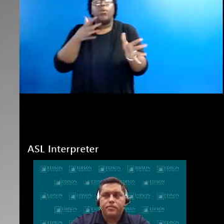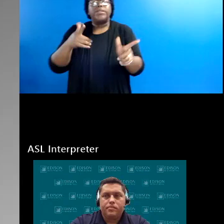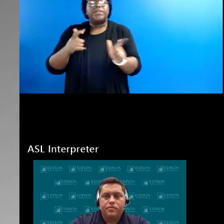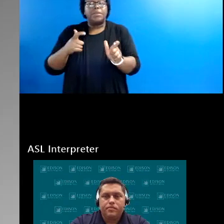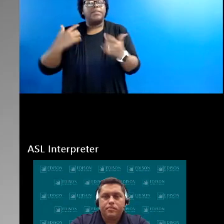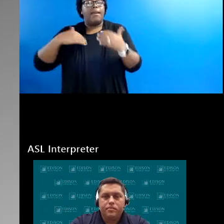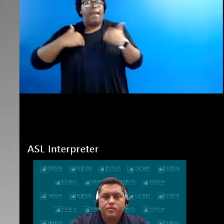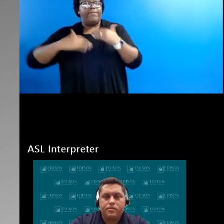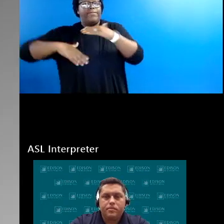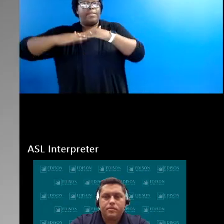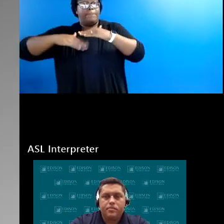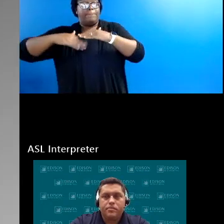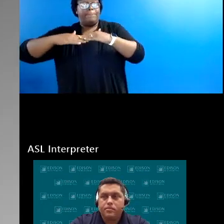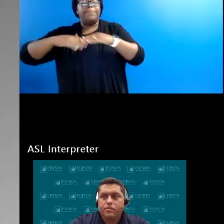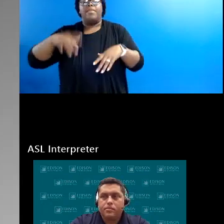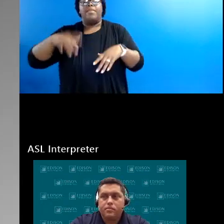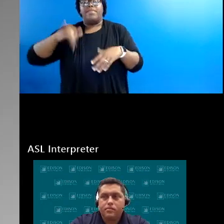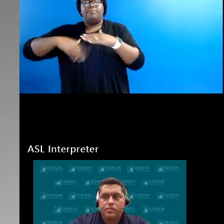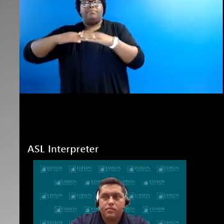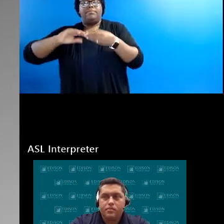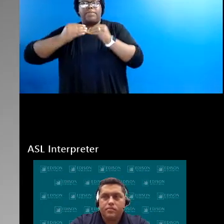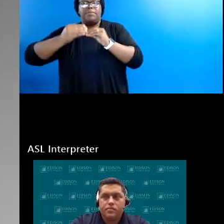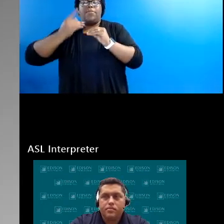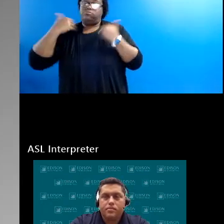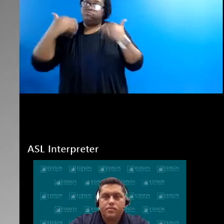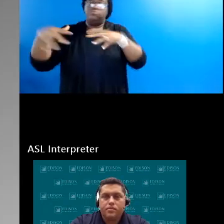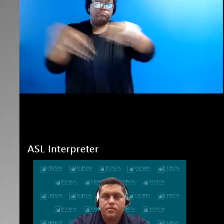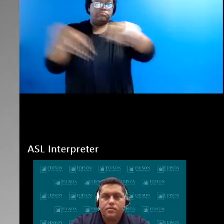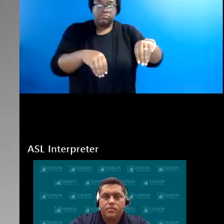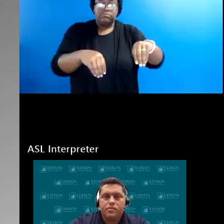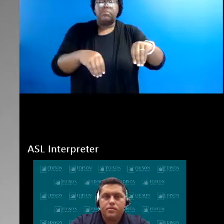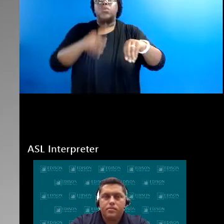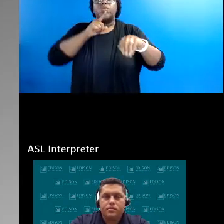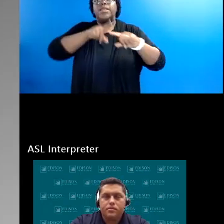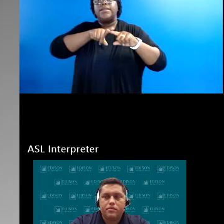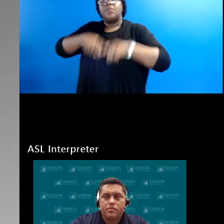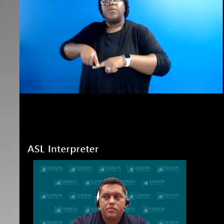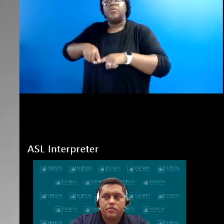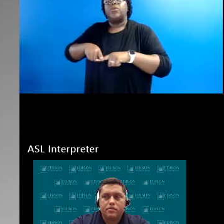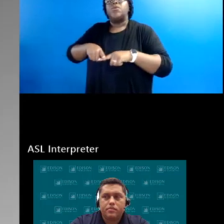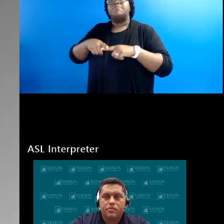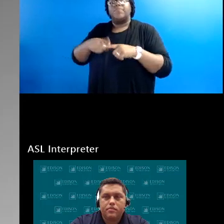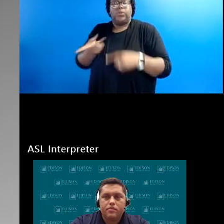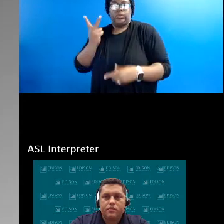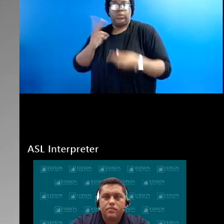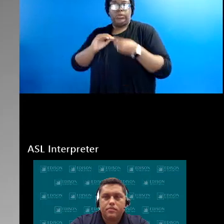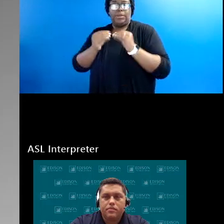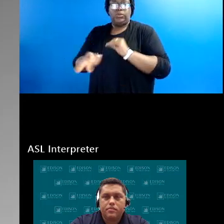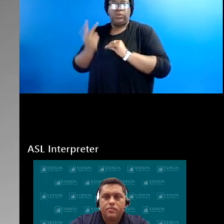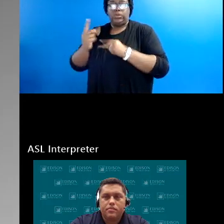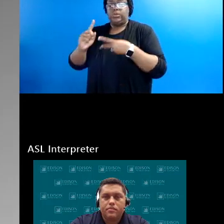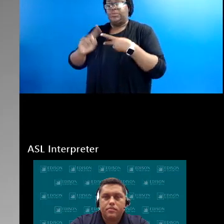wind speed threshold for activation is based on 2 numbers.